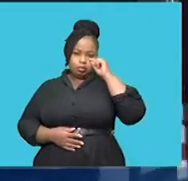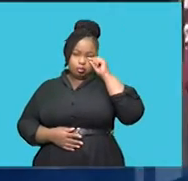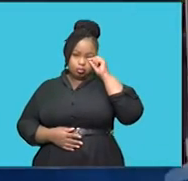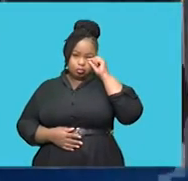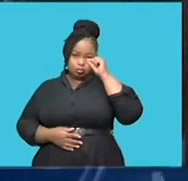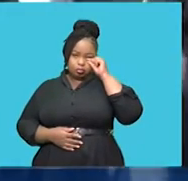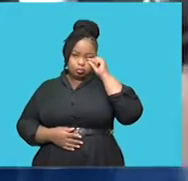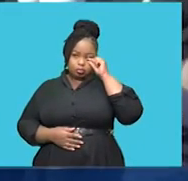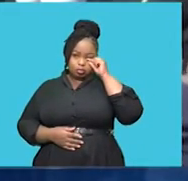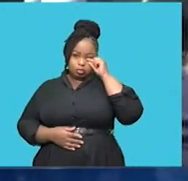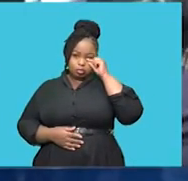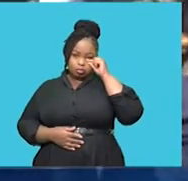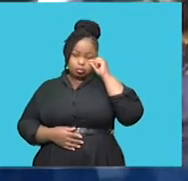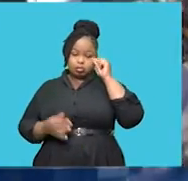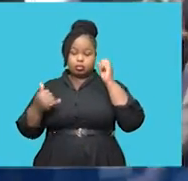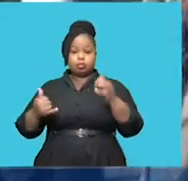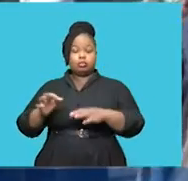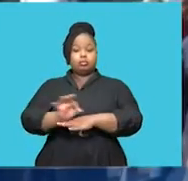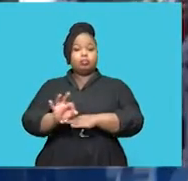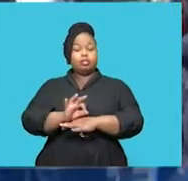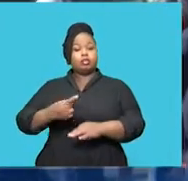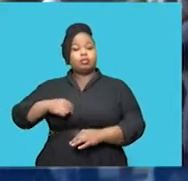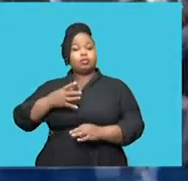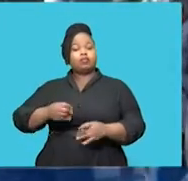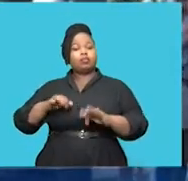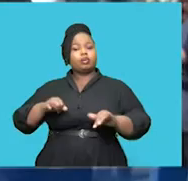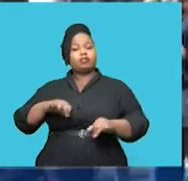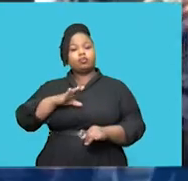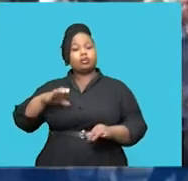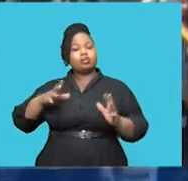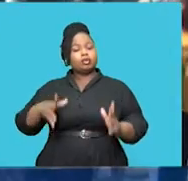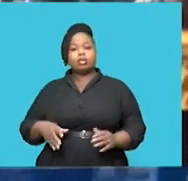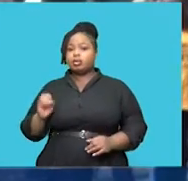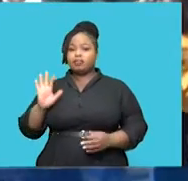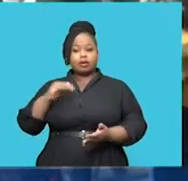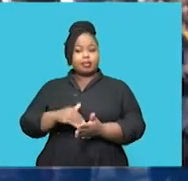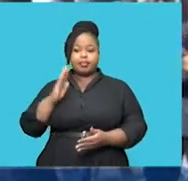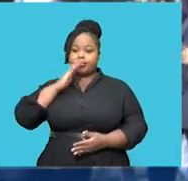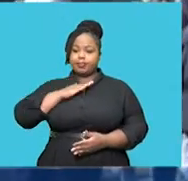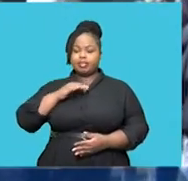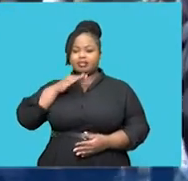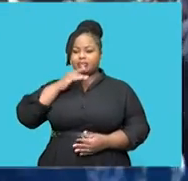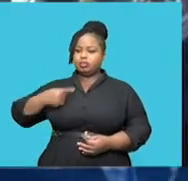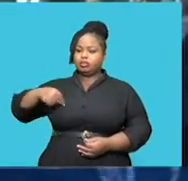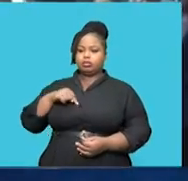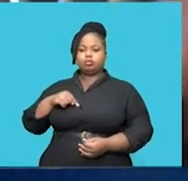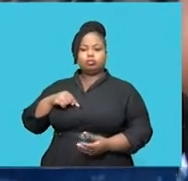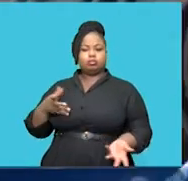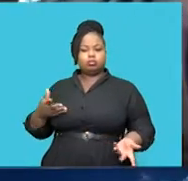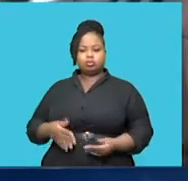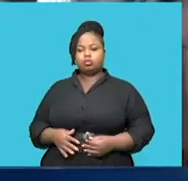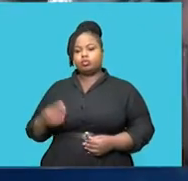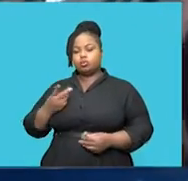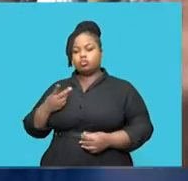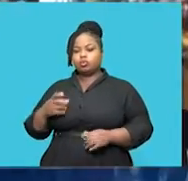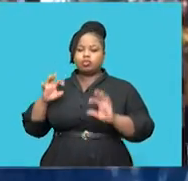Njengamanje iplan ekhona we are waiting for ukhansela. If angakafika ukhansela is not us especially okumele bafune